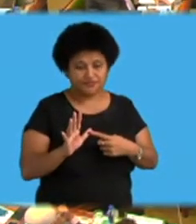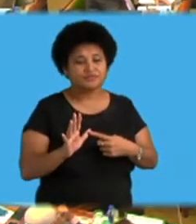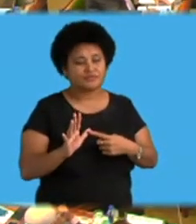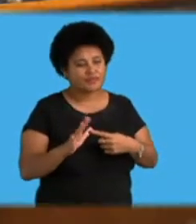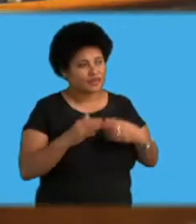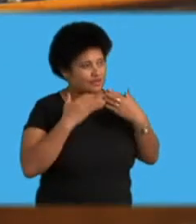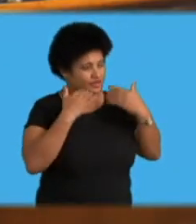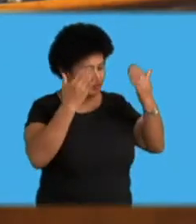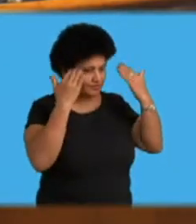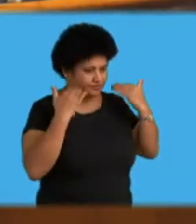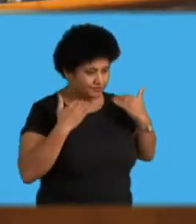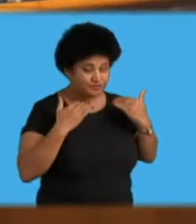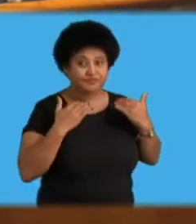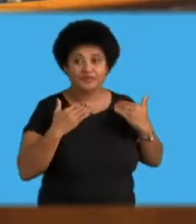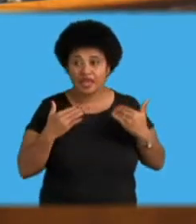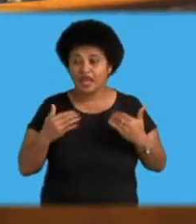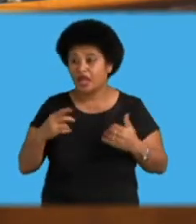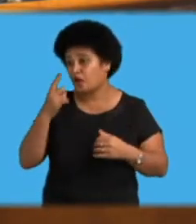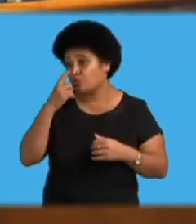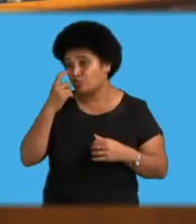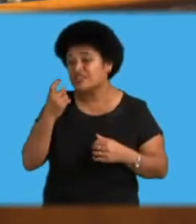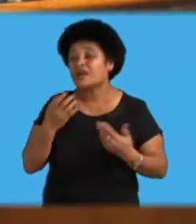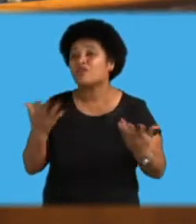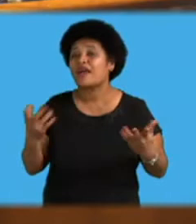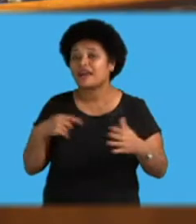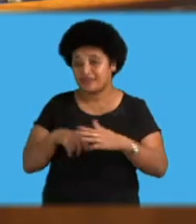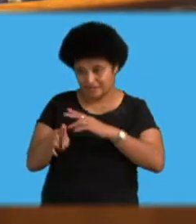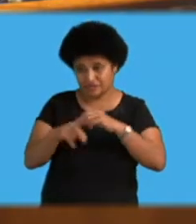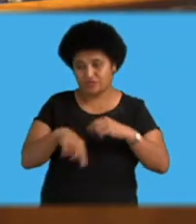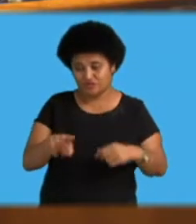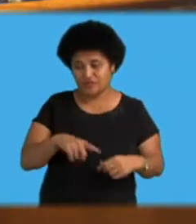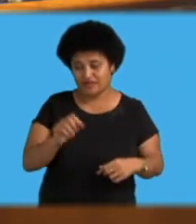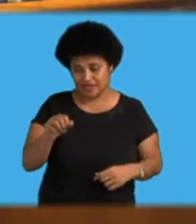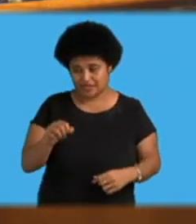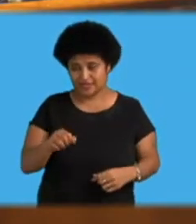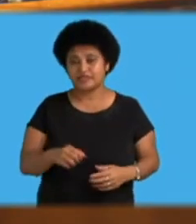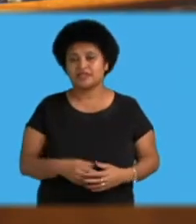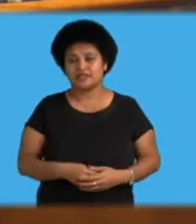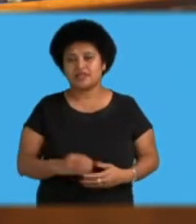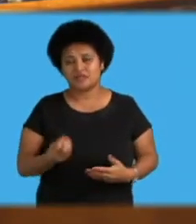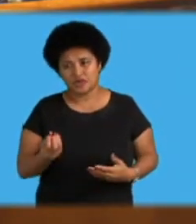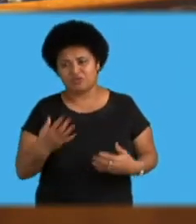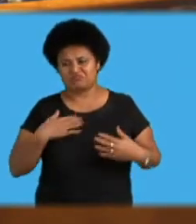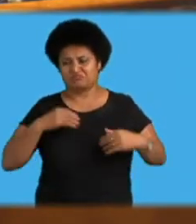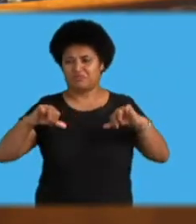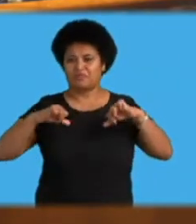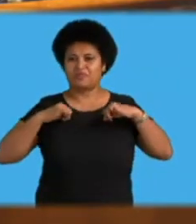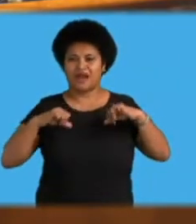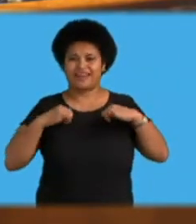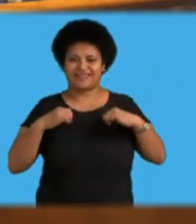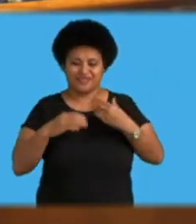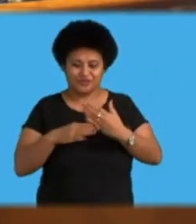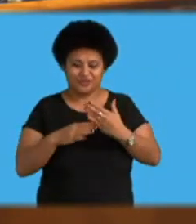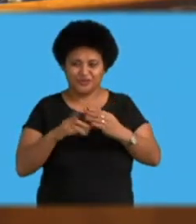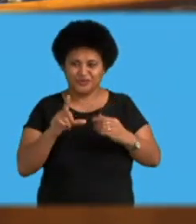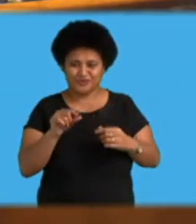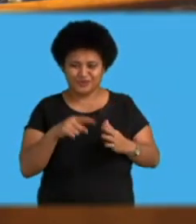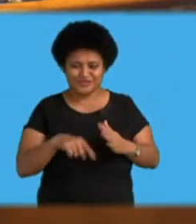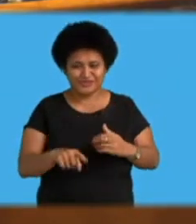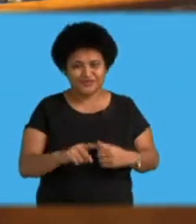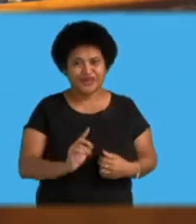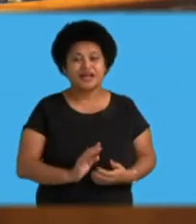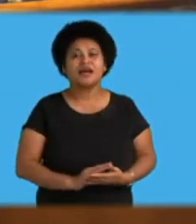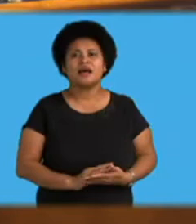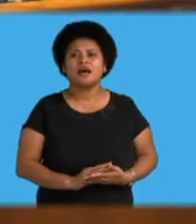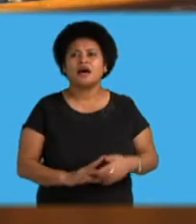Speaker, the museum is in Suva, and I'm proud of the work they're doing. Also, Madam